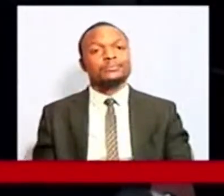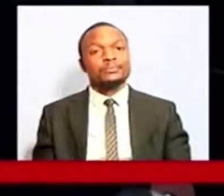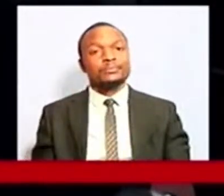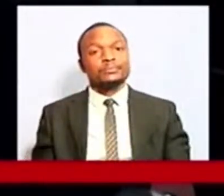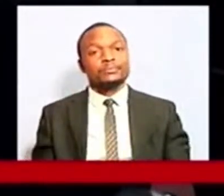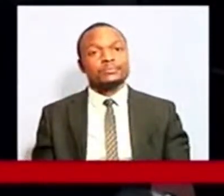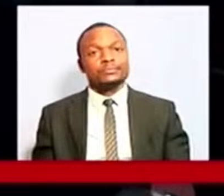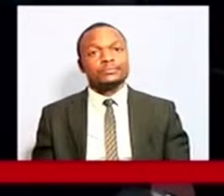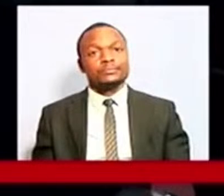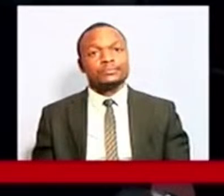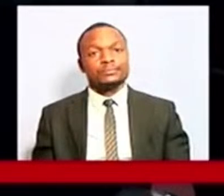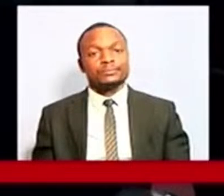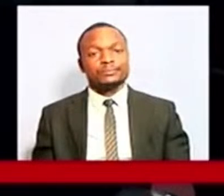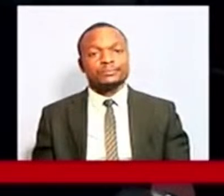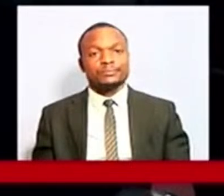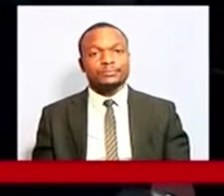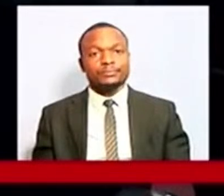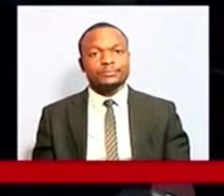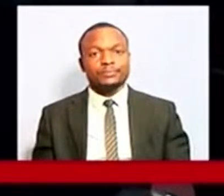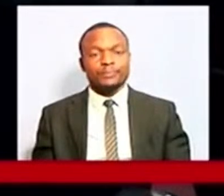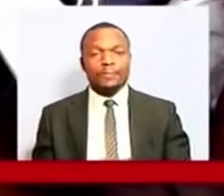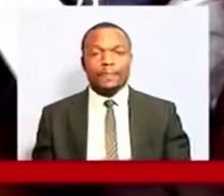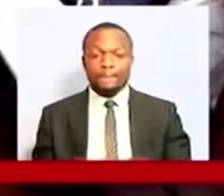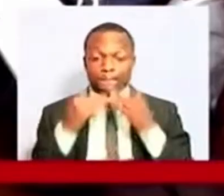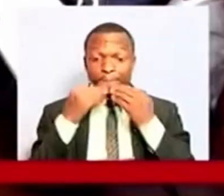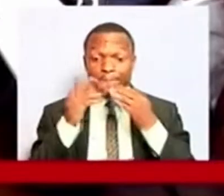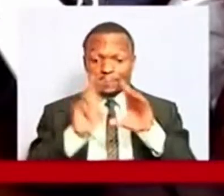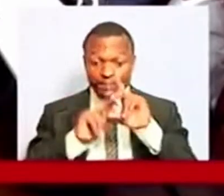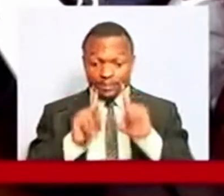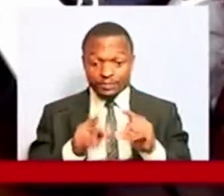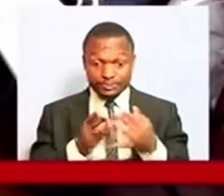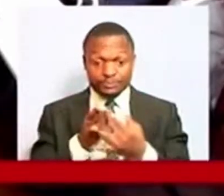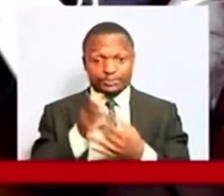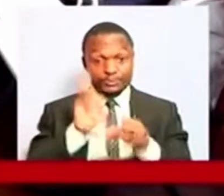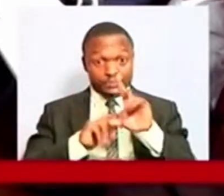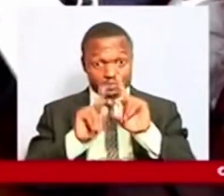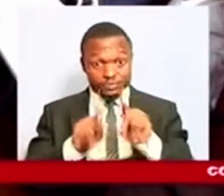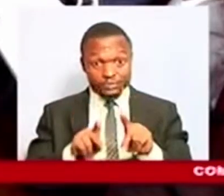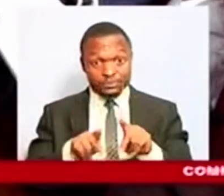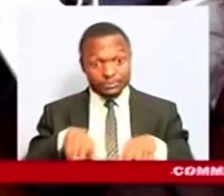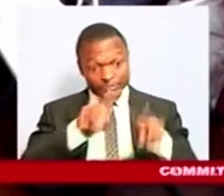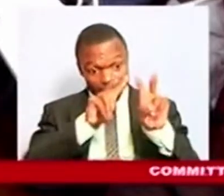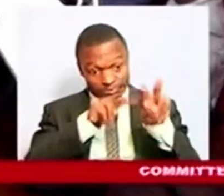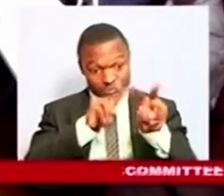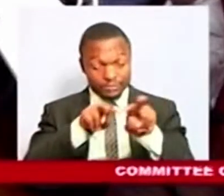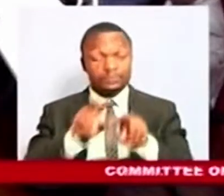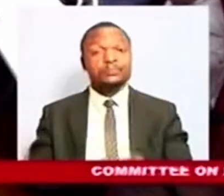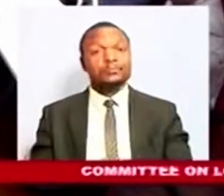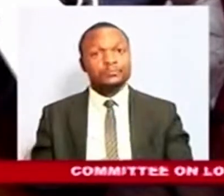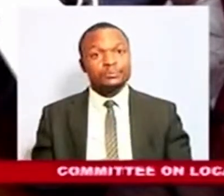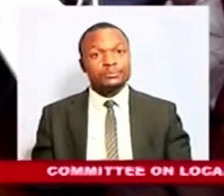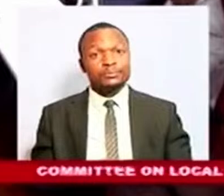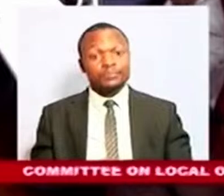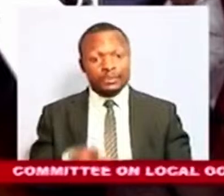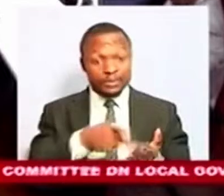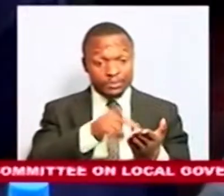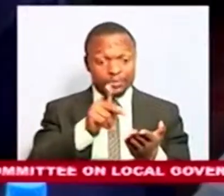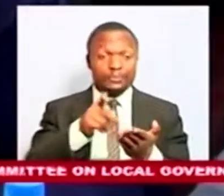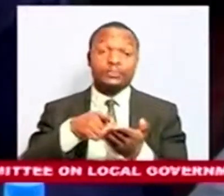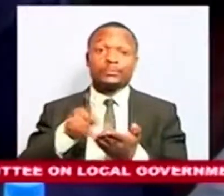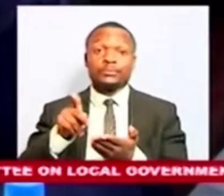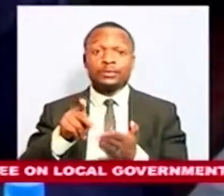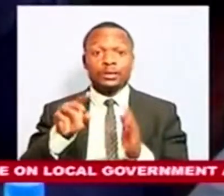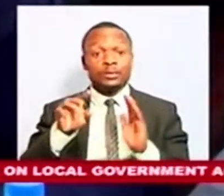under execution. Thank you, Chair. Through the Chair, on the observation, the payments on